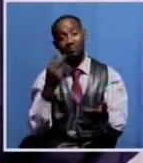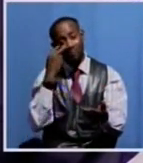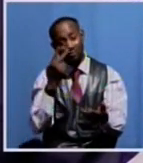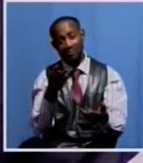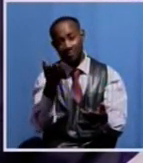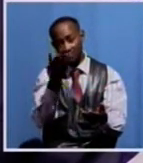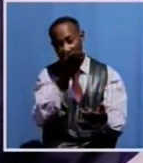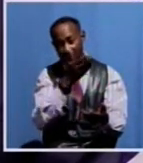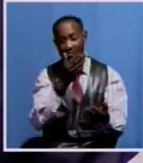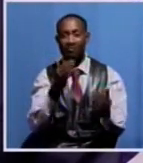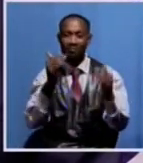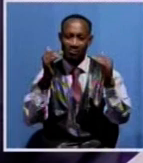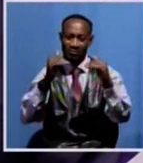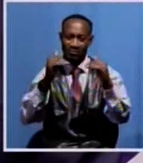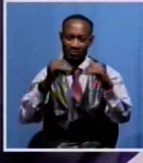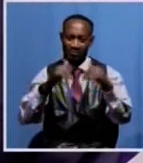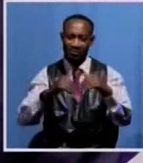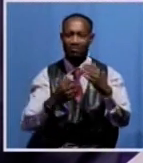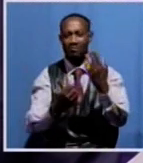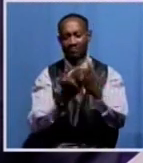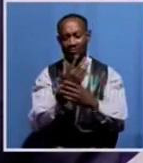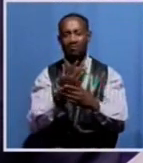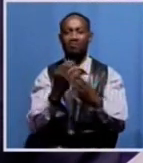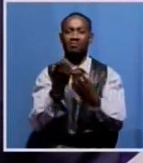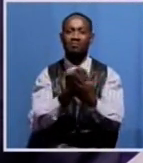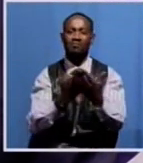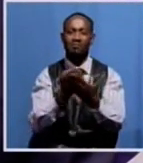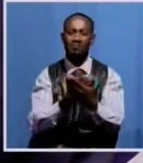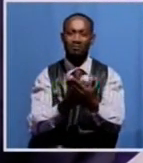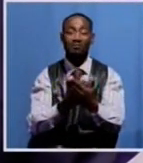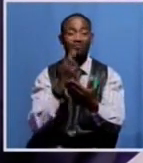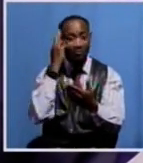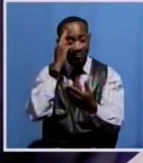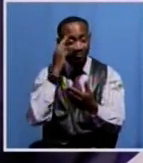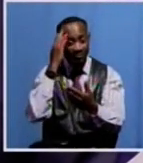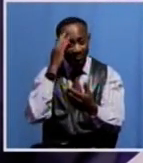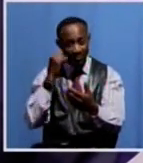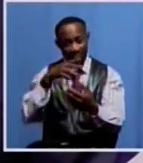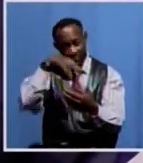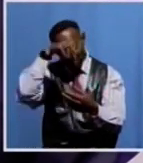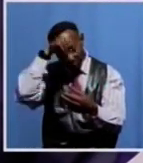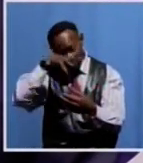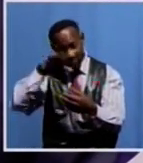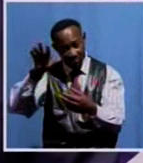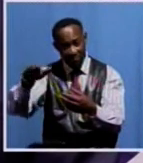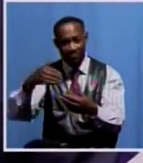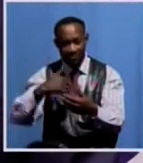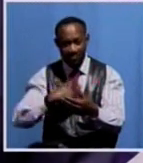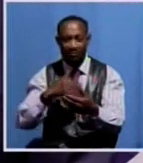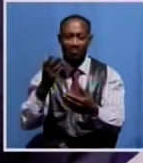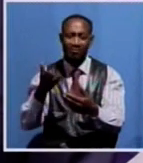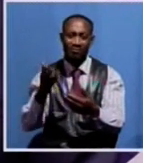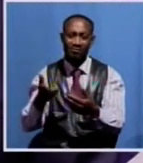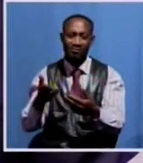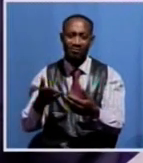in reduced growth of the economy. And for various reasons, also the mining sector hasn't been performing very well. This year, I